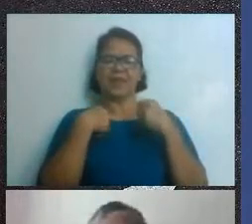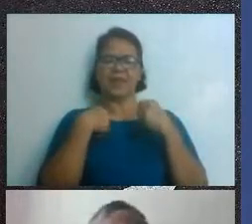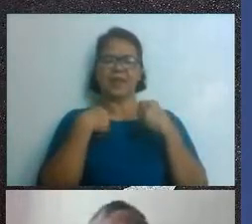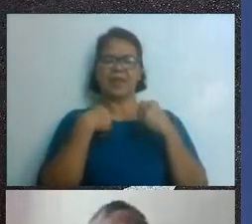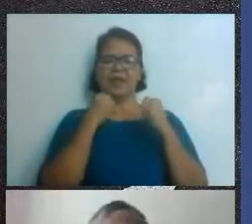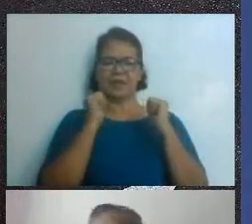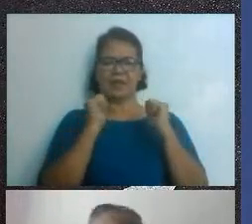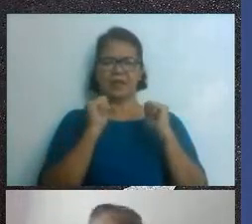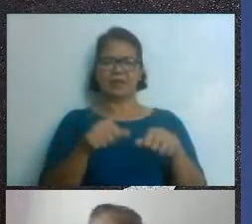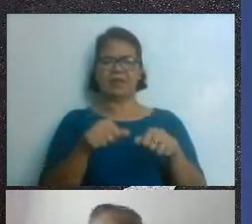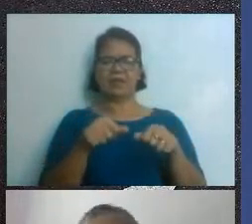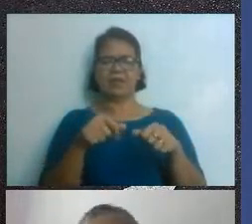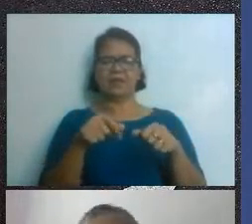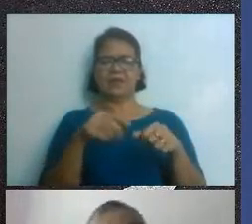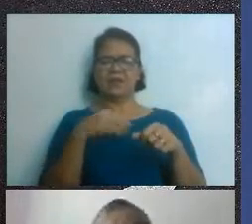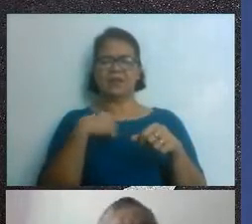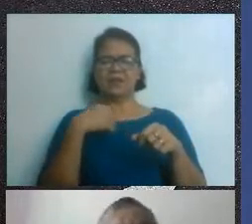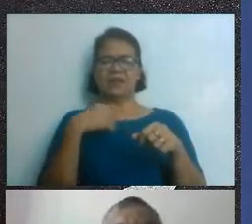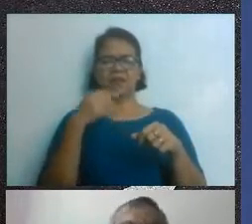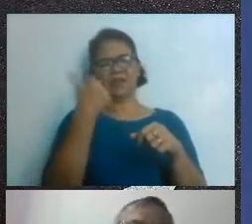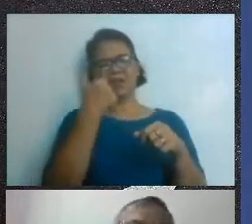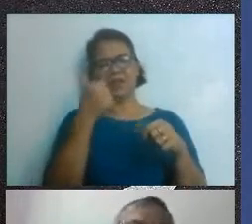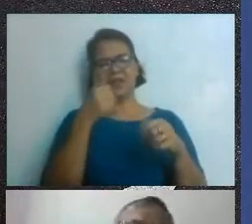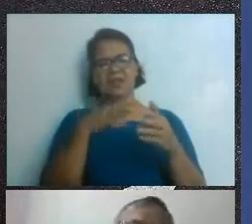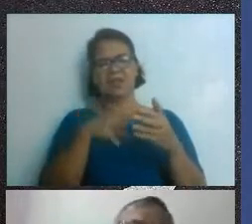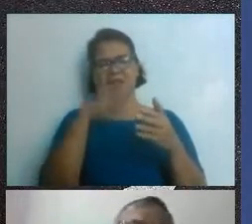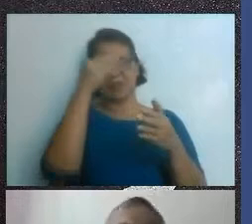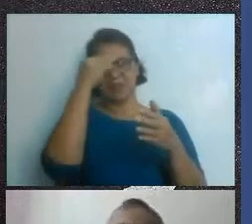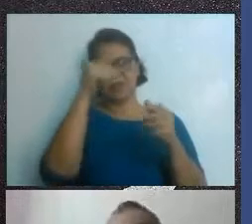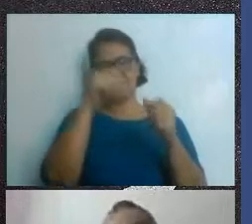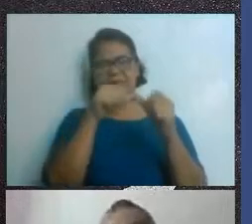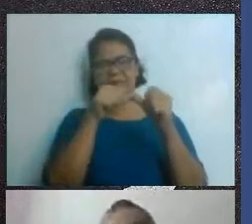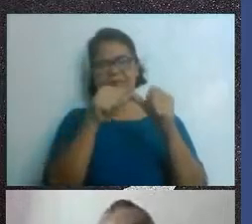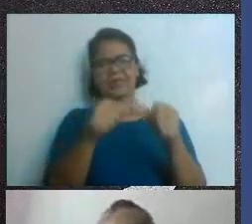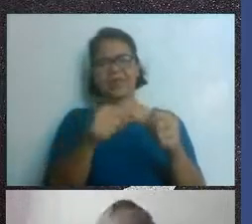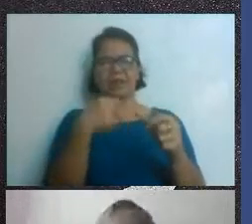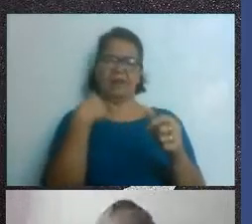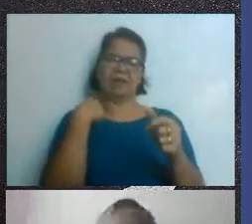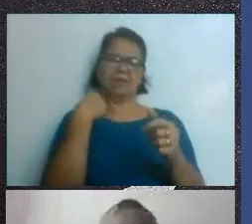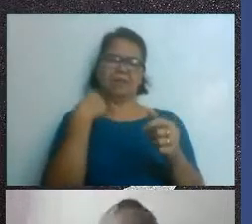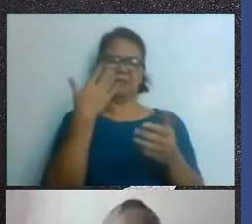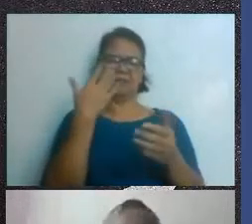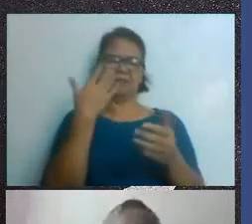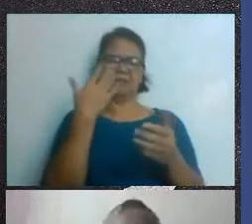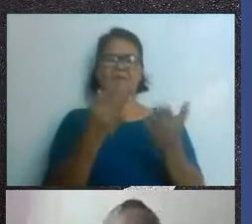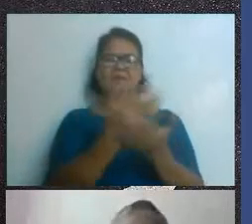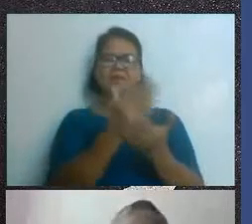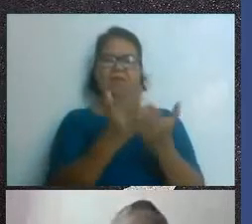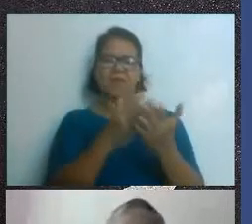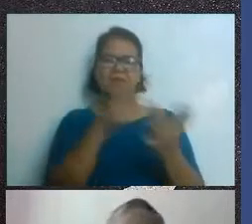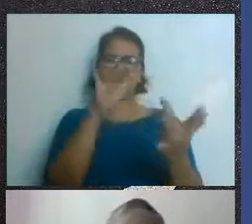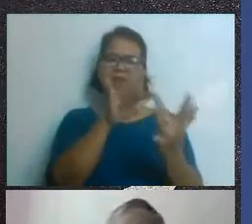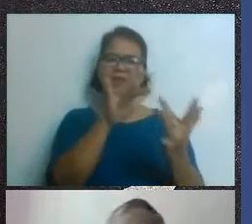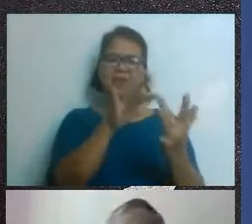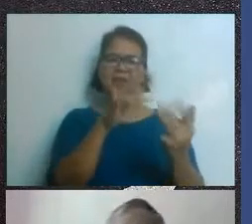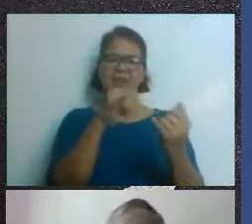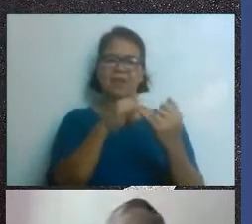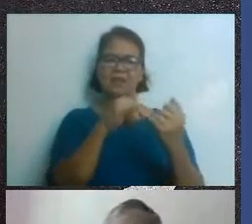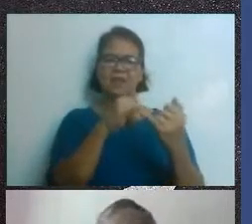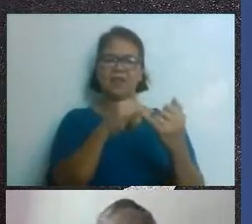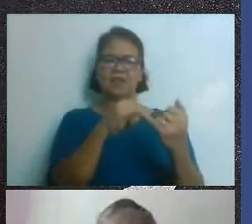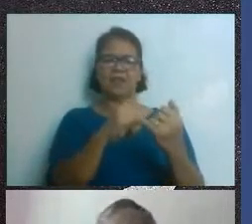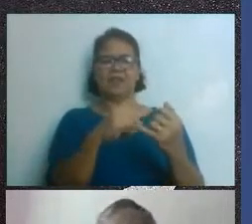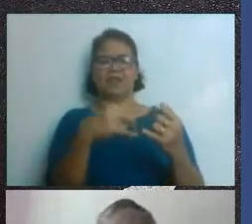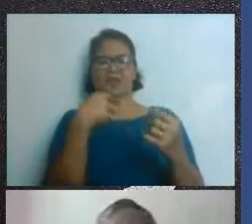learning pursuits, because they are, you know, they have access to internet. They have like their parents